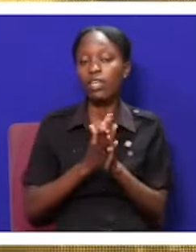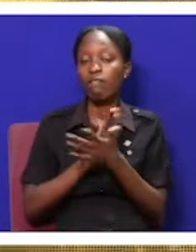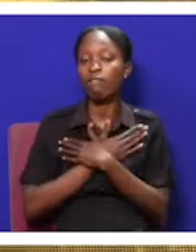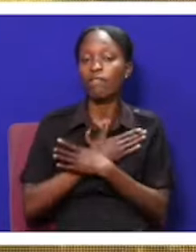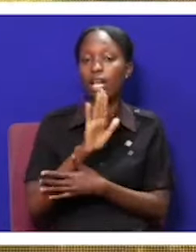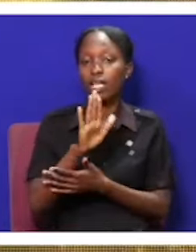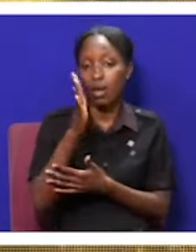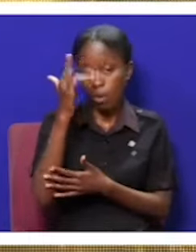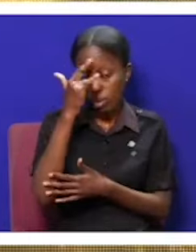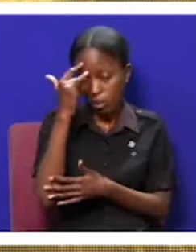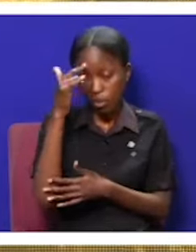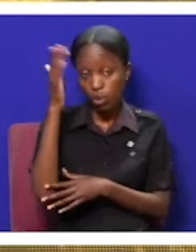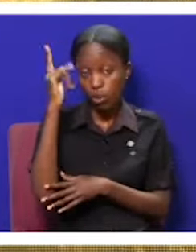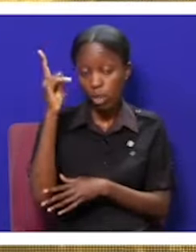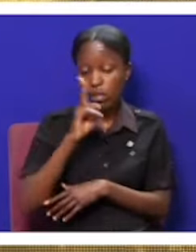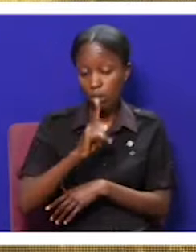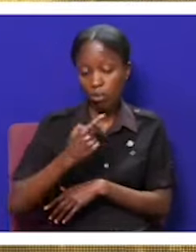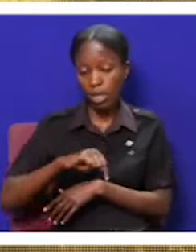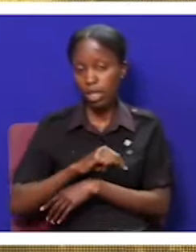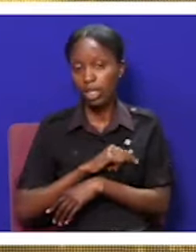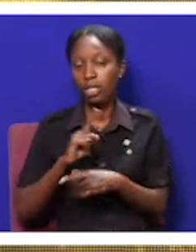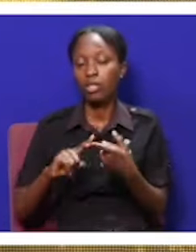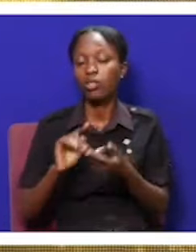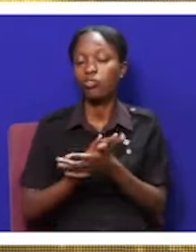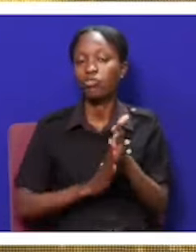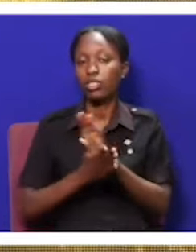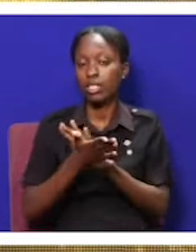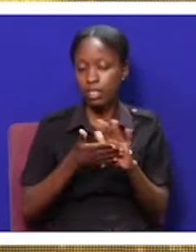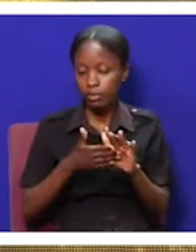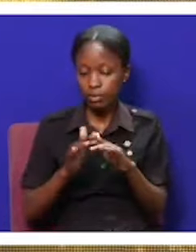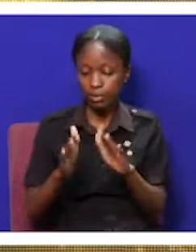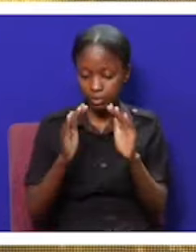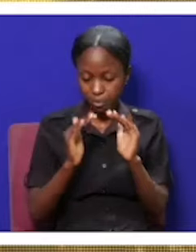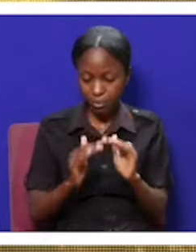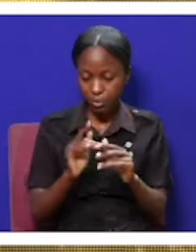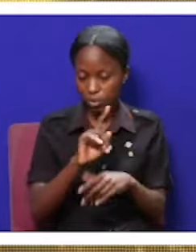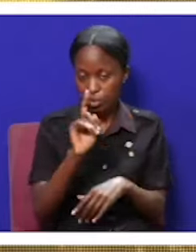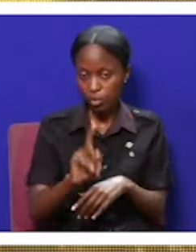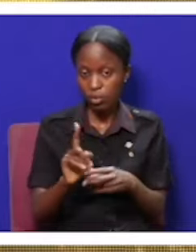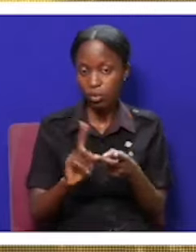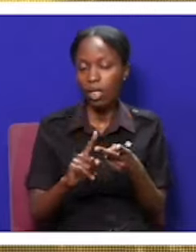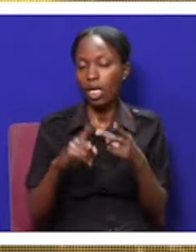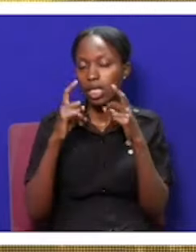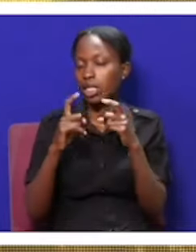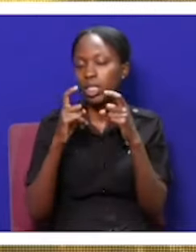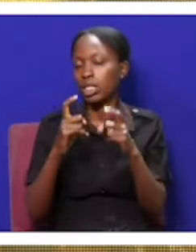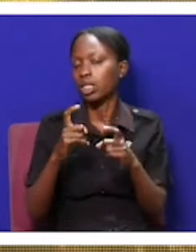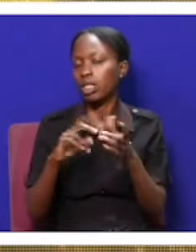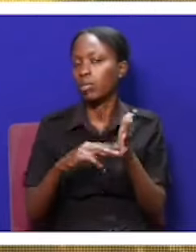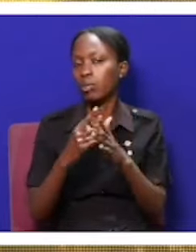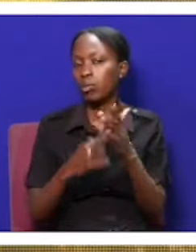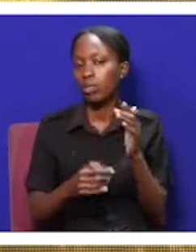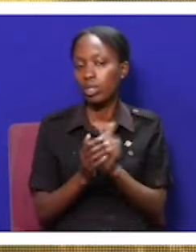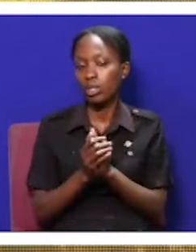friends because God has commanded us to do that. And then the other question is, what is sin?